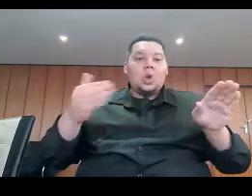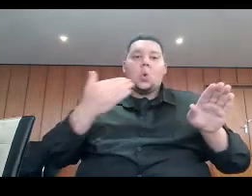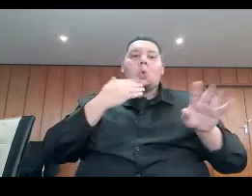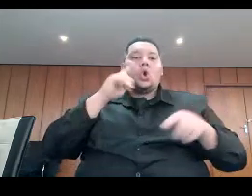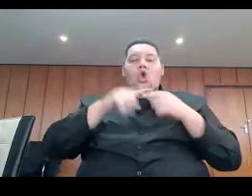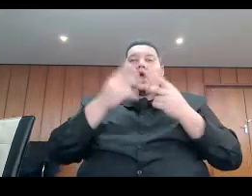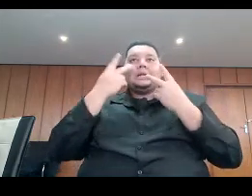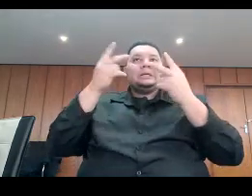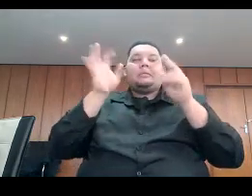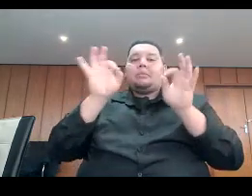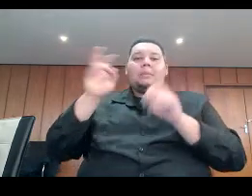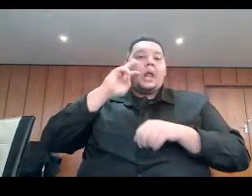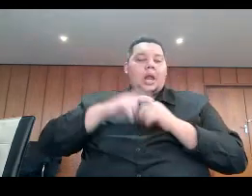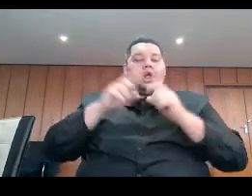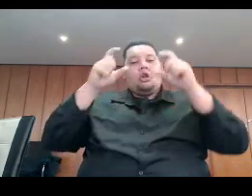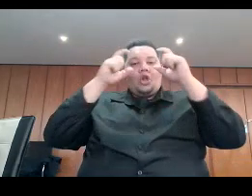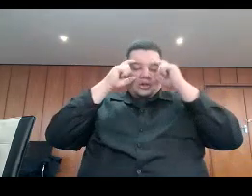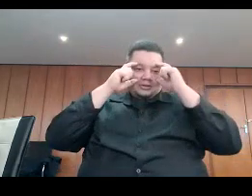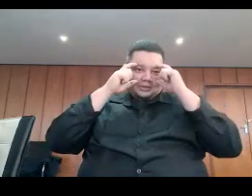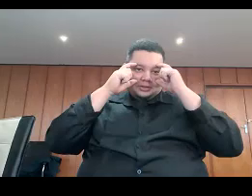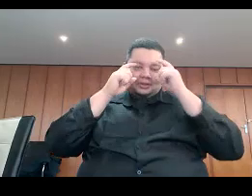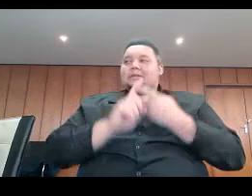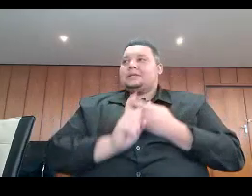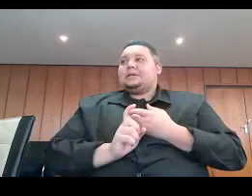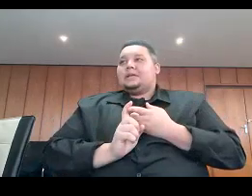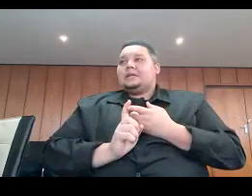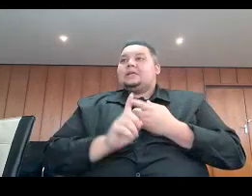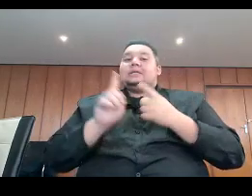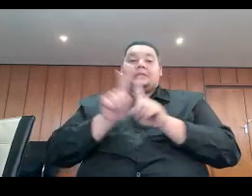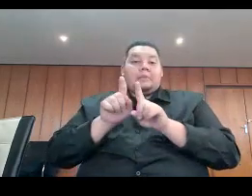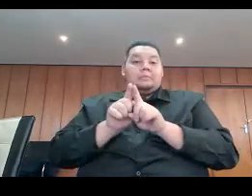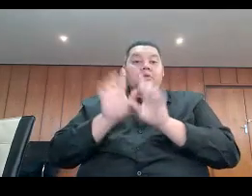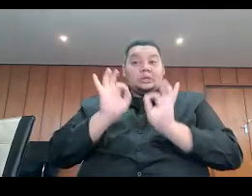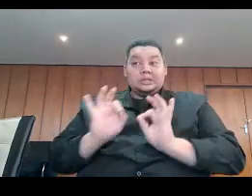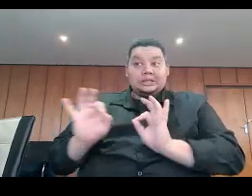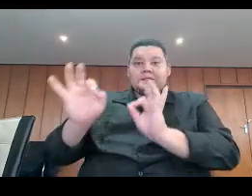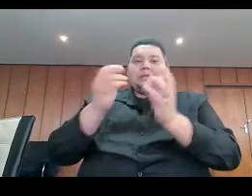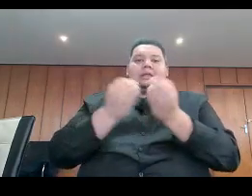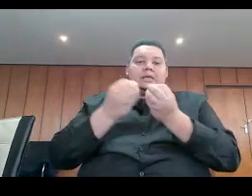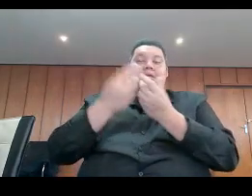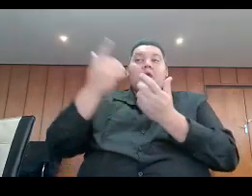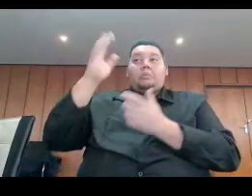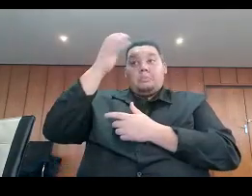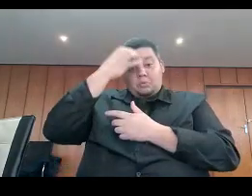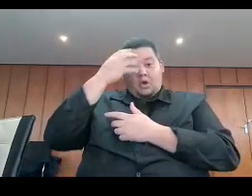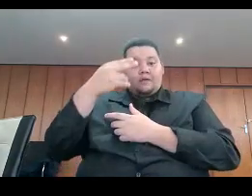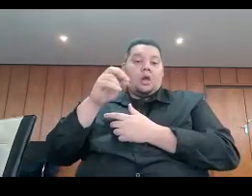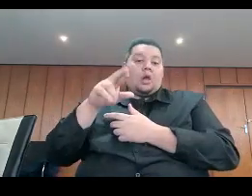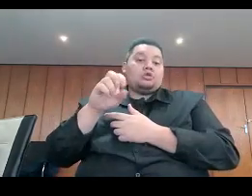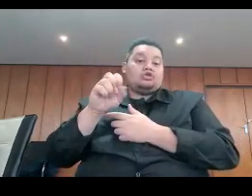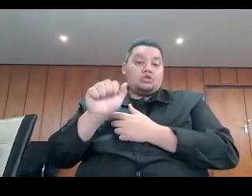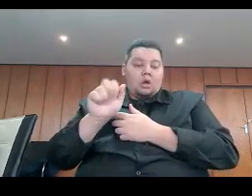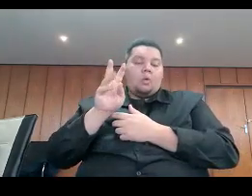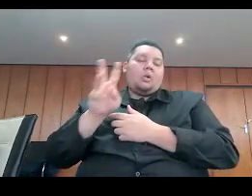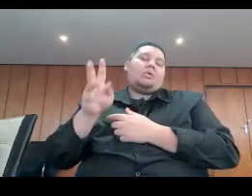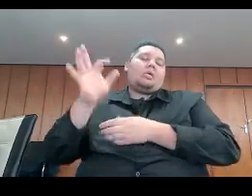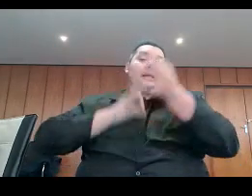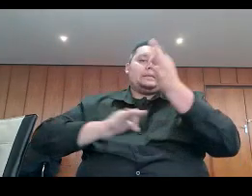see properly without glasses in the classroom, right? And that is the kind of thing where Harsha is going to take us today